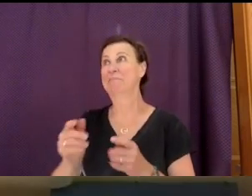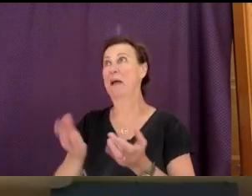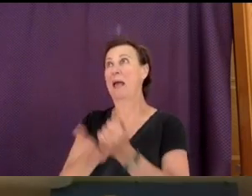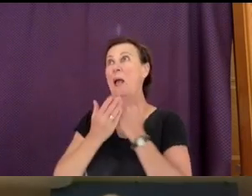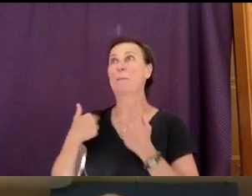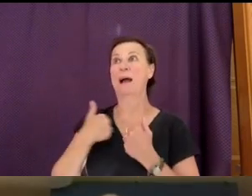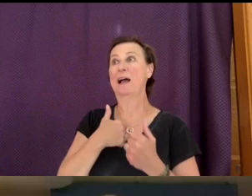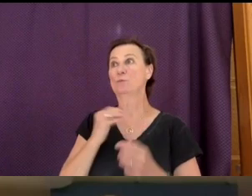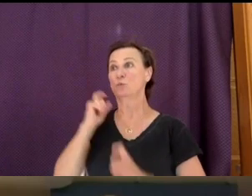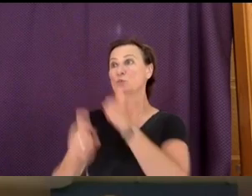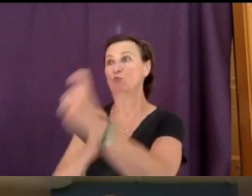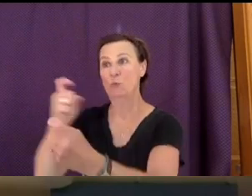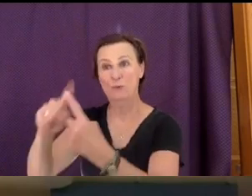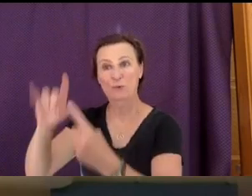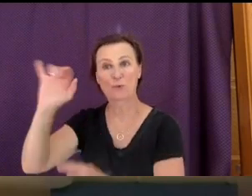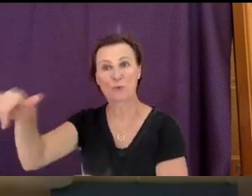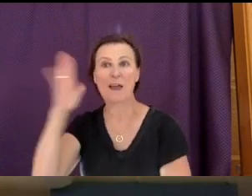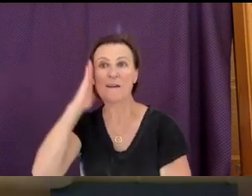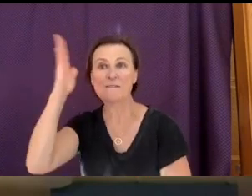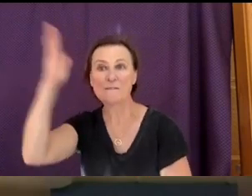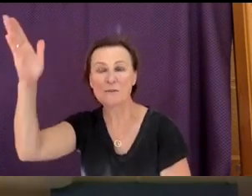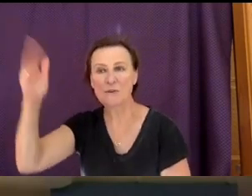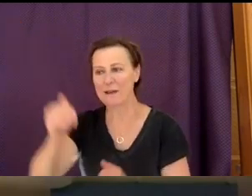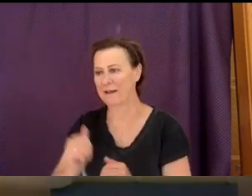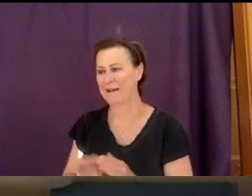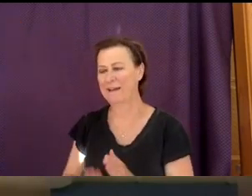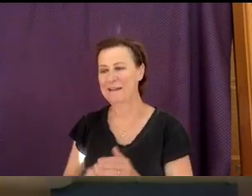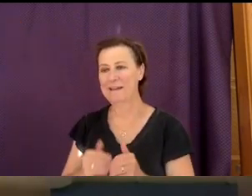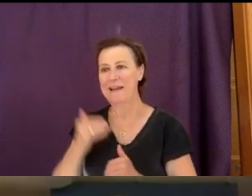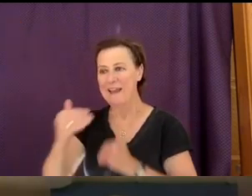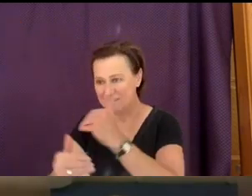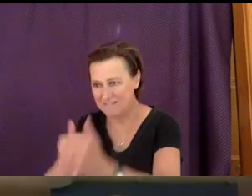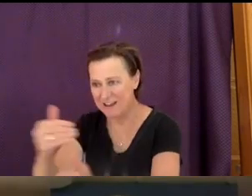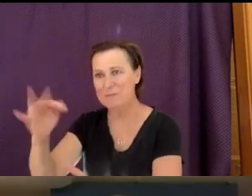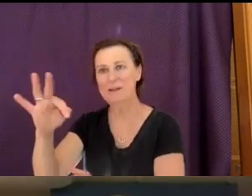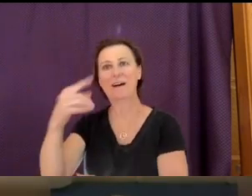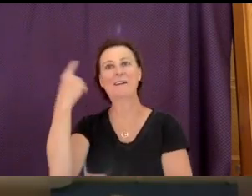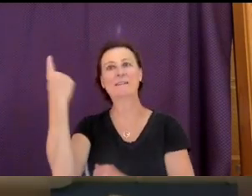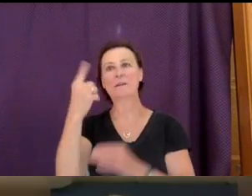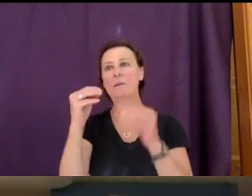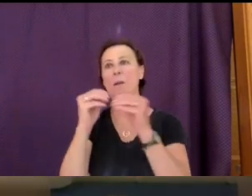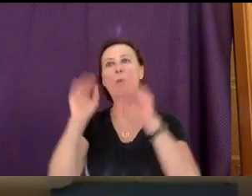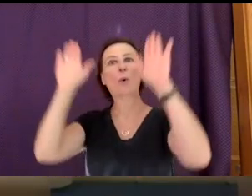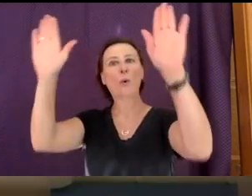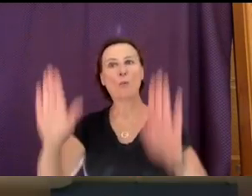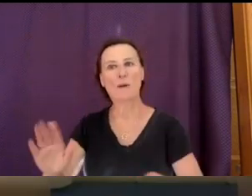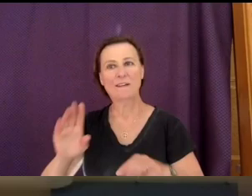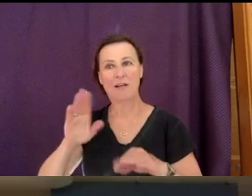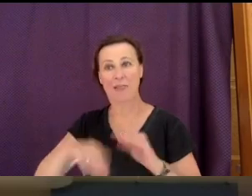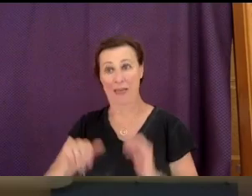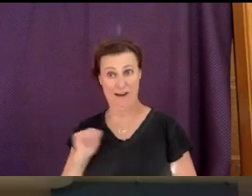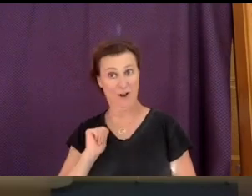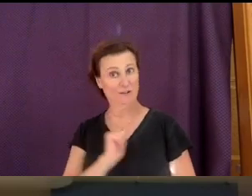contribute to the advancement of something yet more wondrous than ourselves?